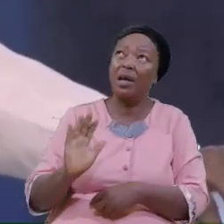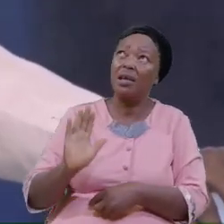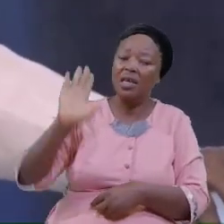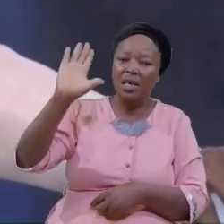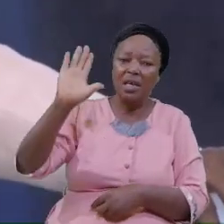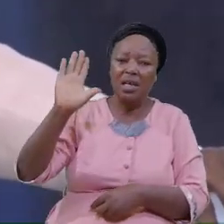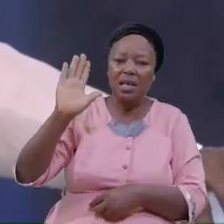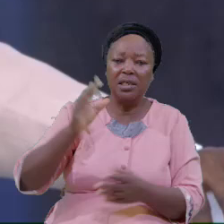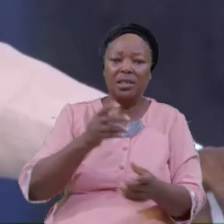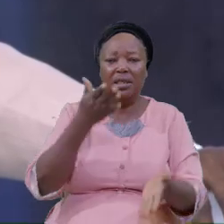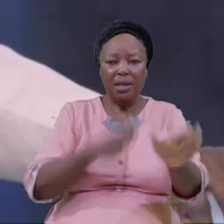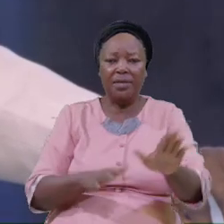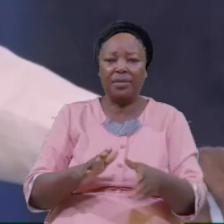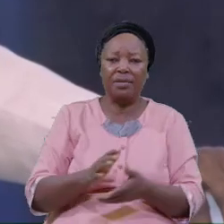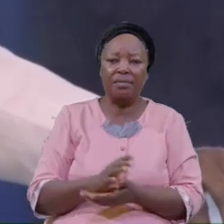propitiation.